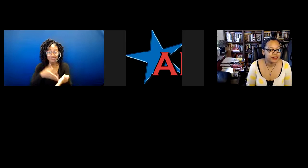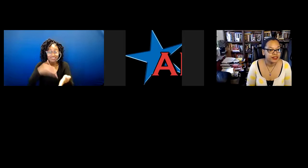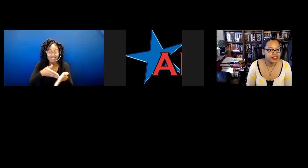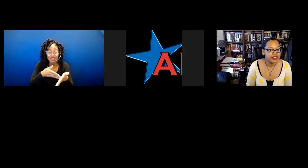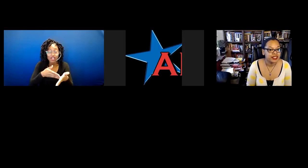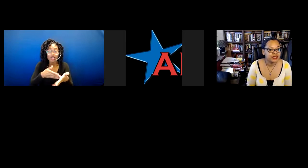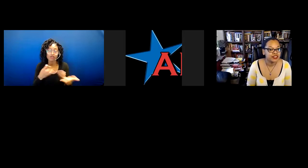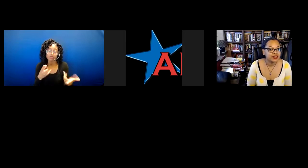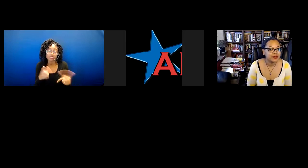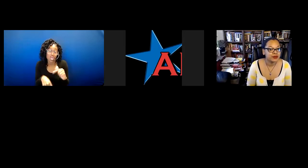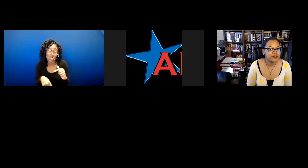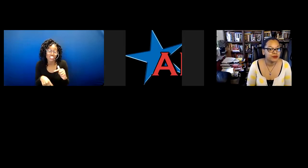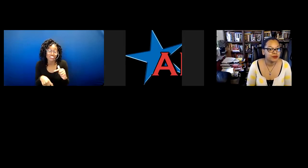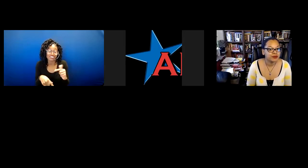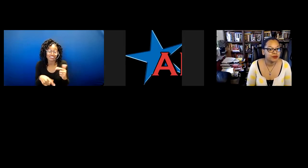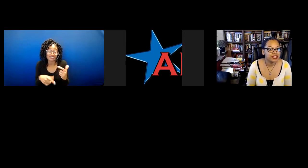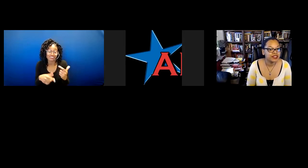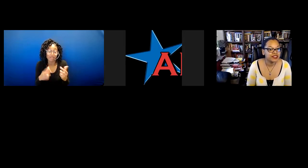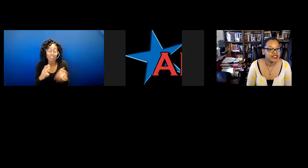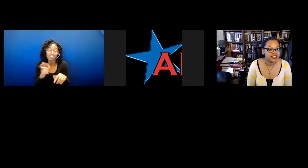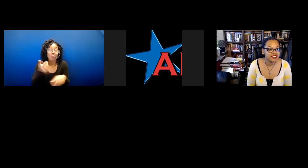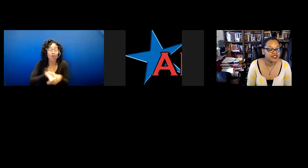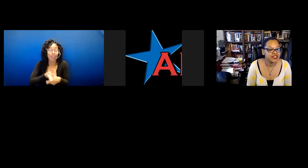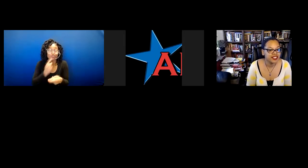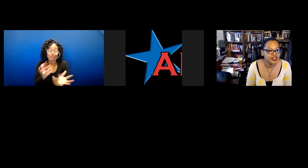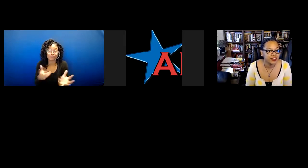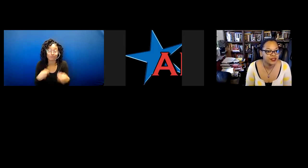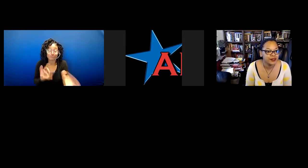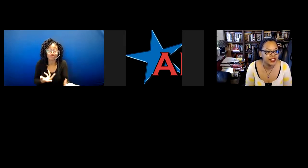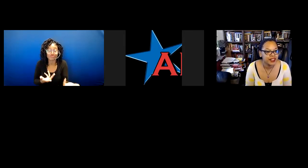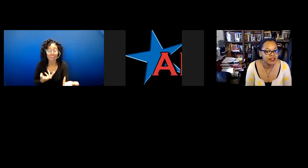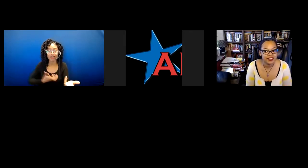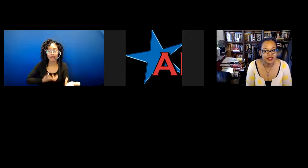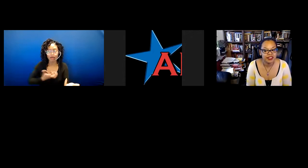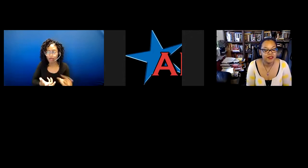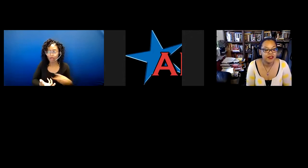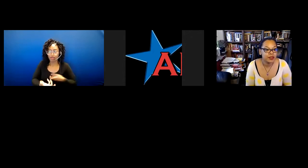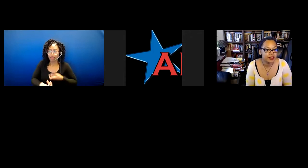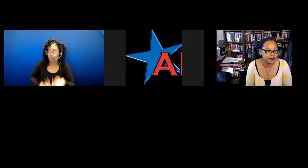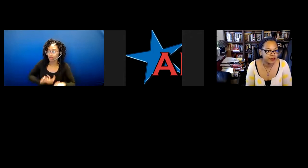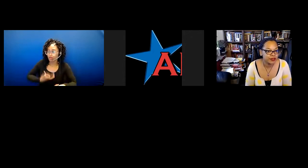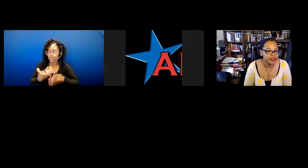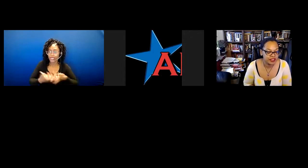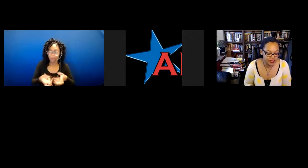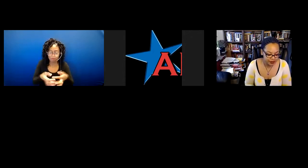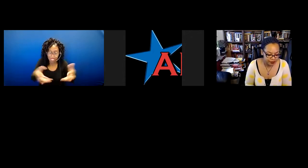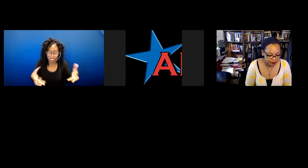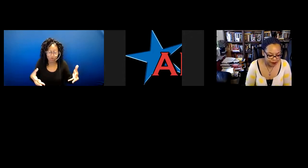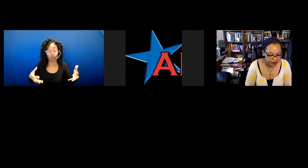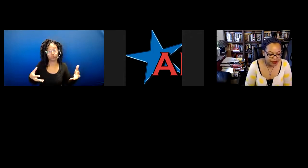own. And so when you bring these things together, we're having an even bigger, difficult